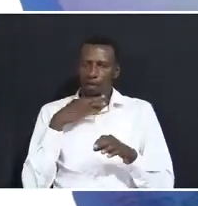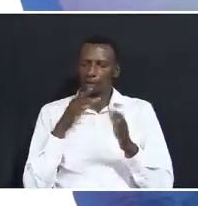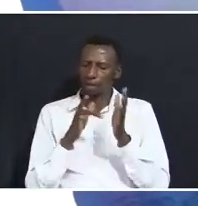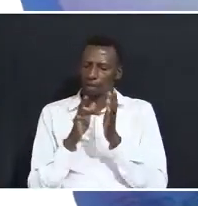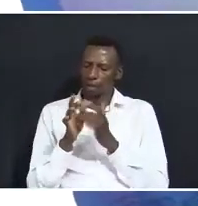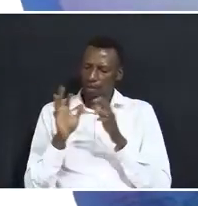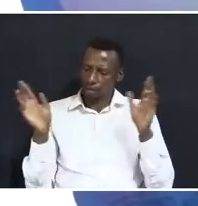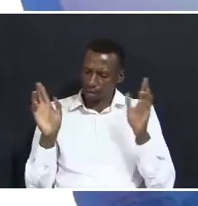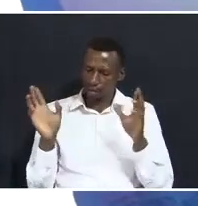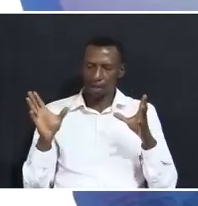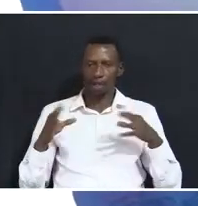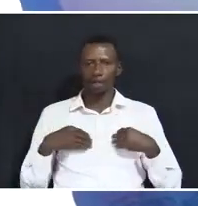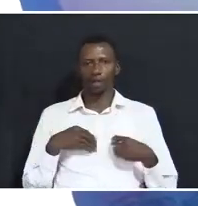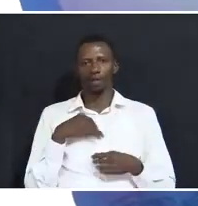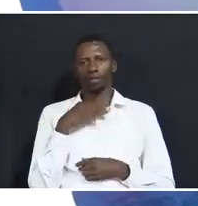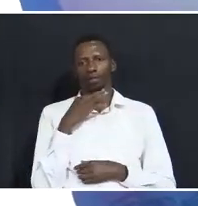it.